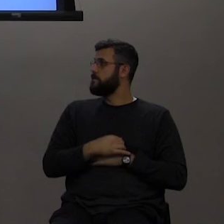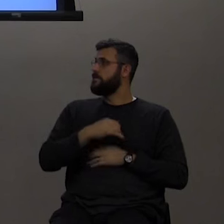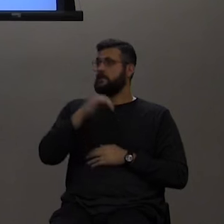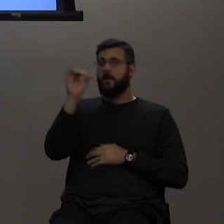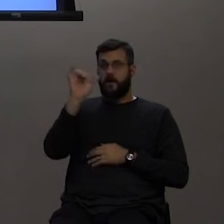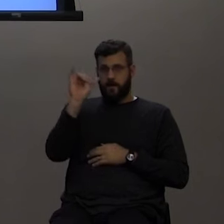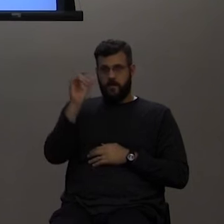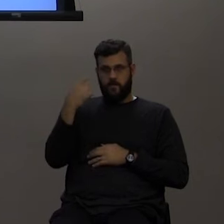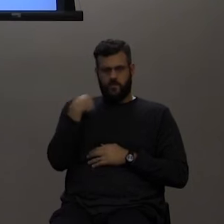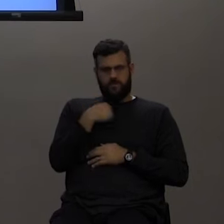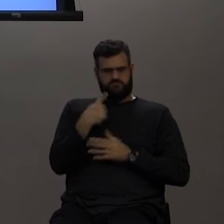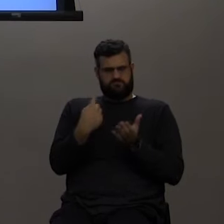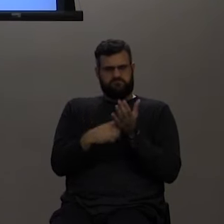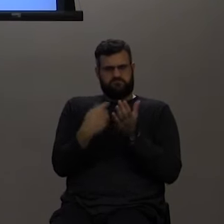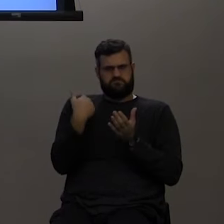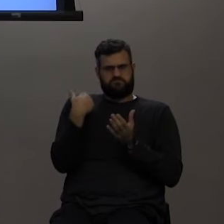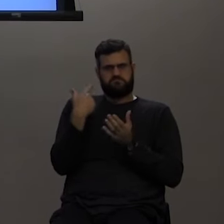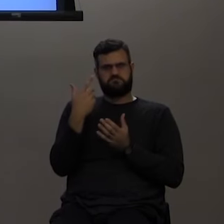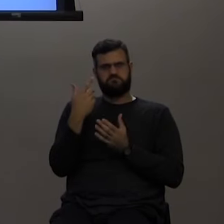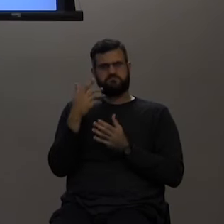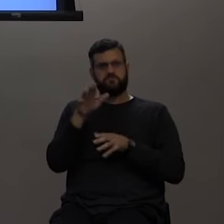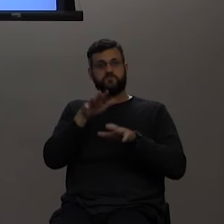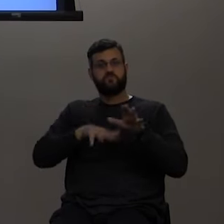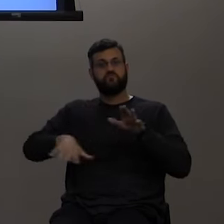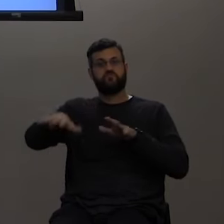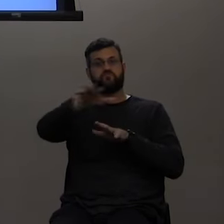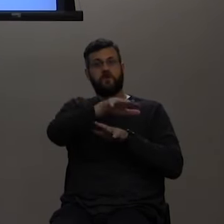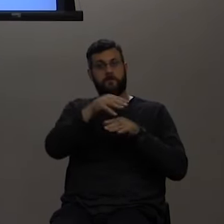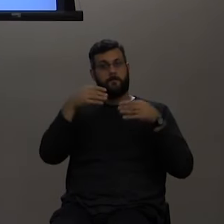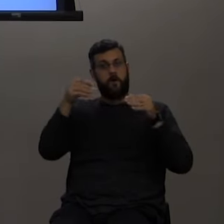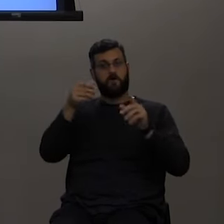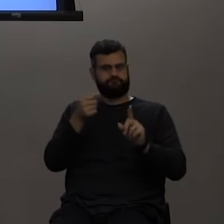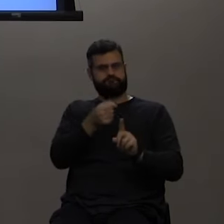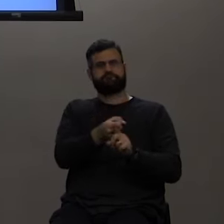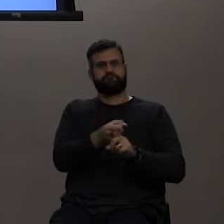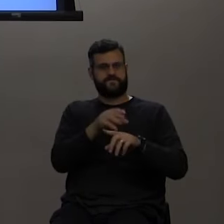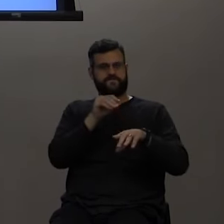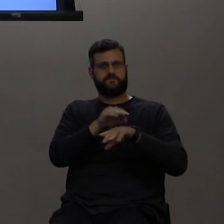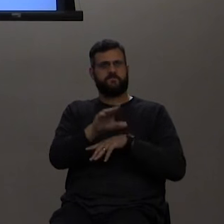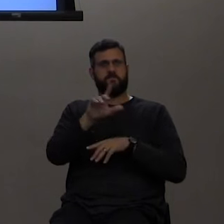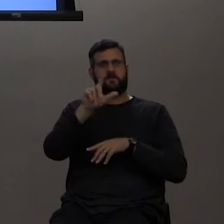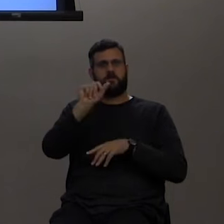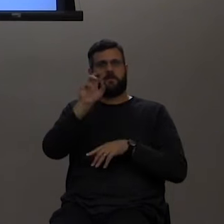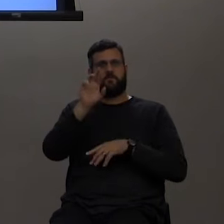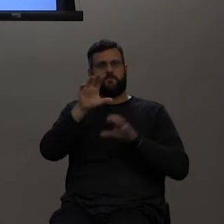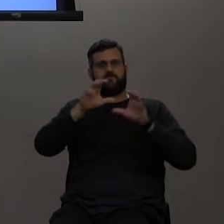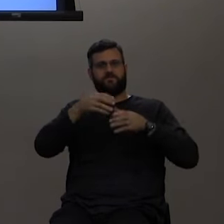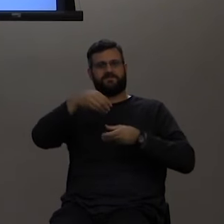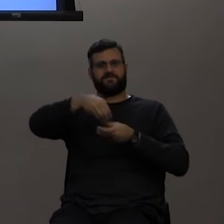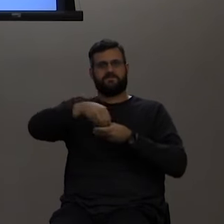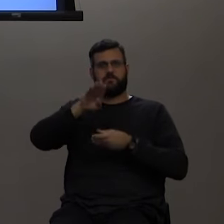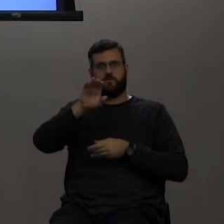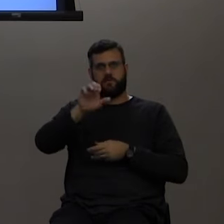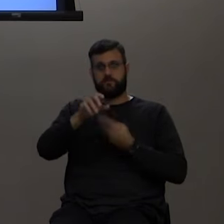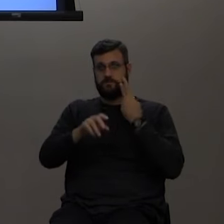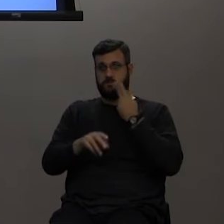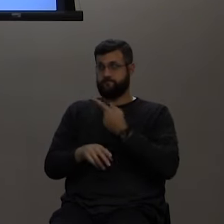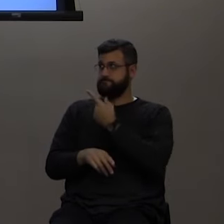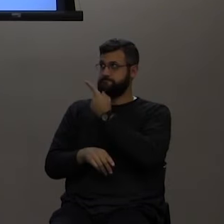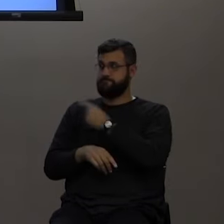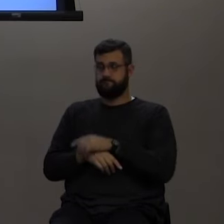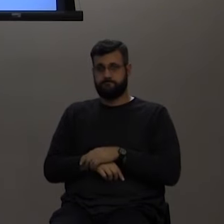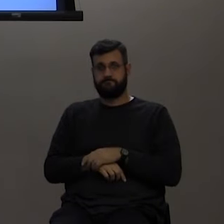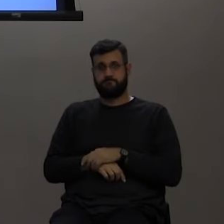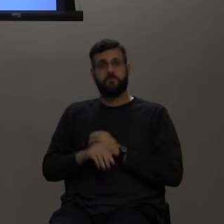And as discussed earlier, the impact of the surrounding market does have an effect on the labor force in Boyle County, and you can see that here.